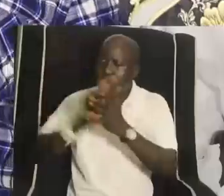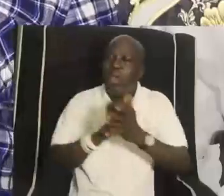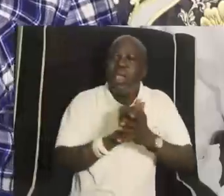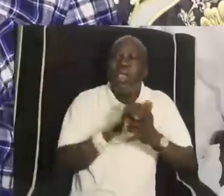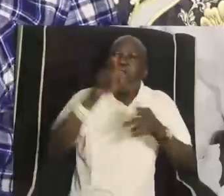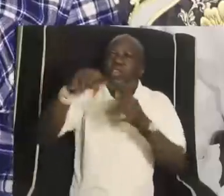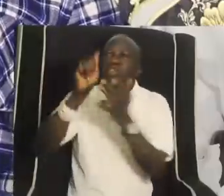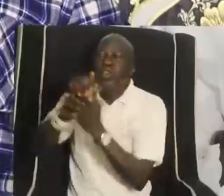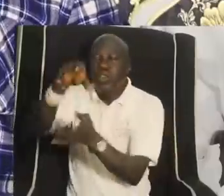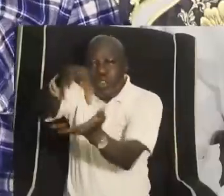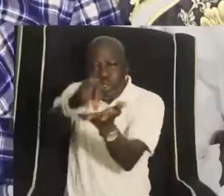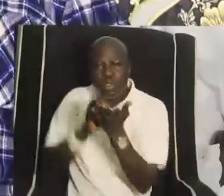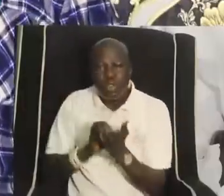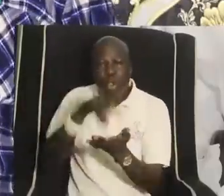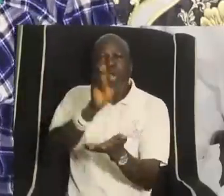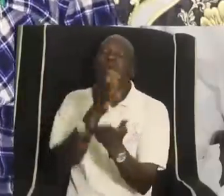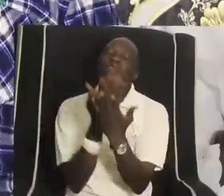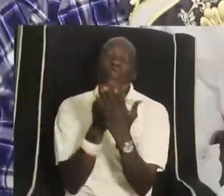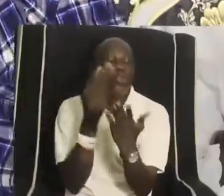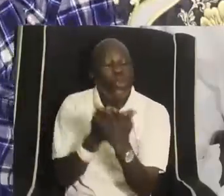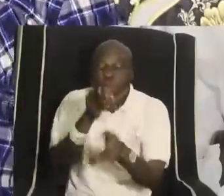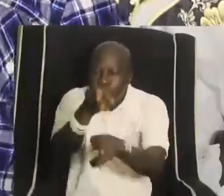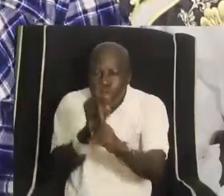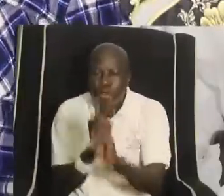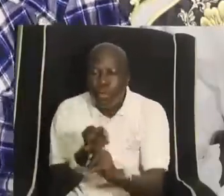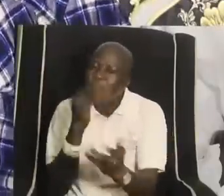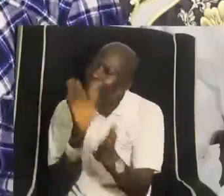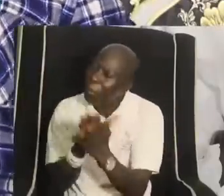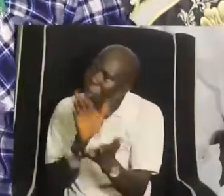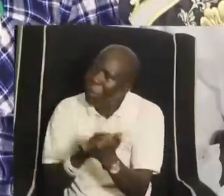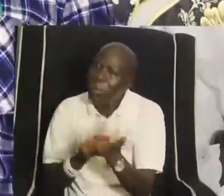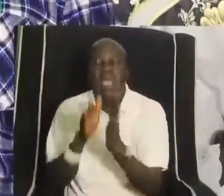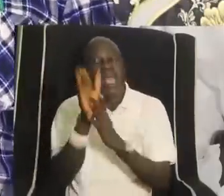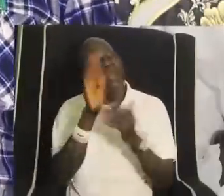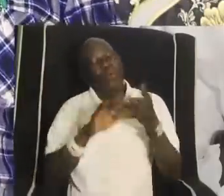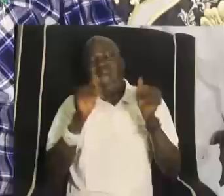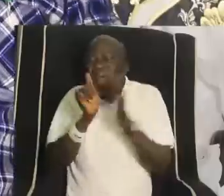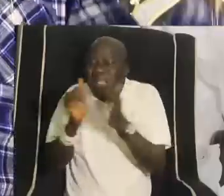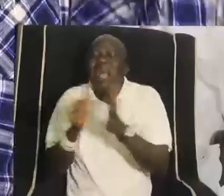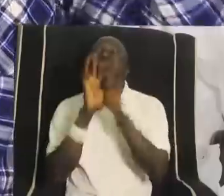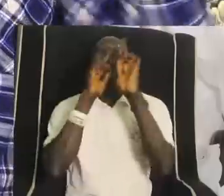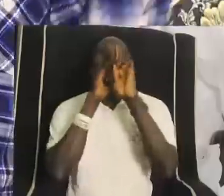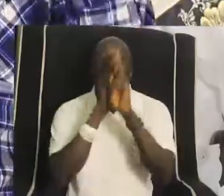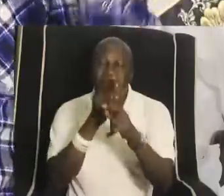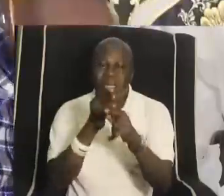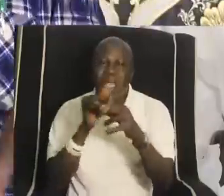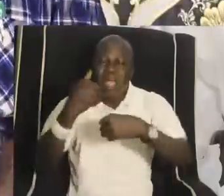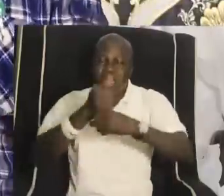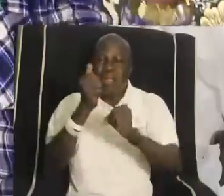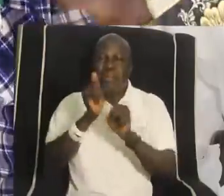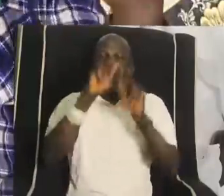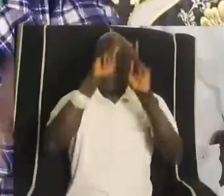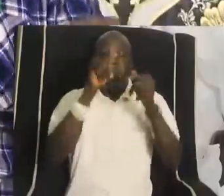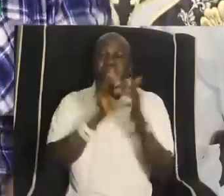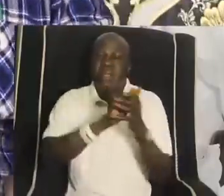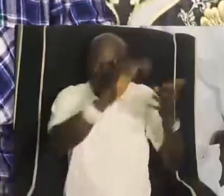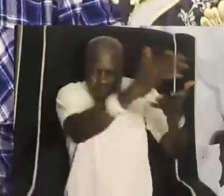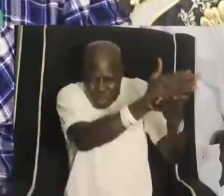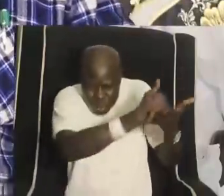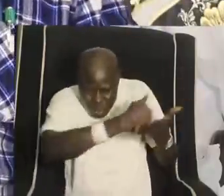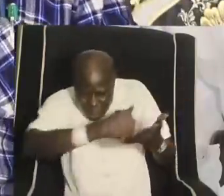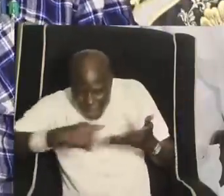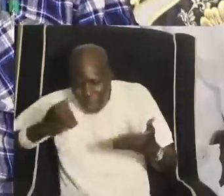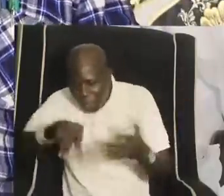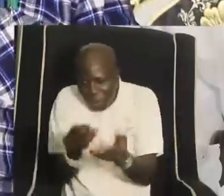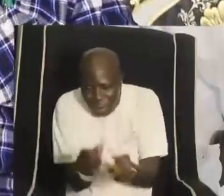to know that leader you want to be that's why we ask and pray for beere man down you should ask the answer ama mu eniyan kuro ninu eru pe you